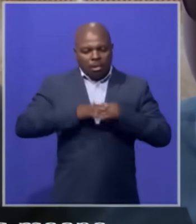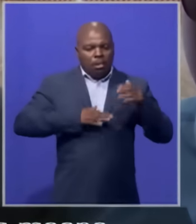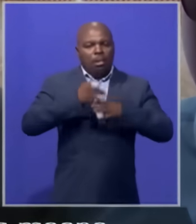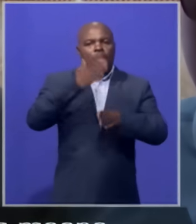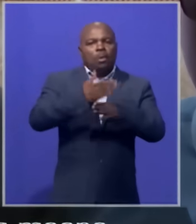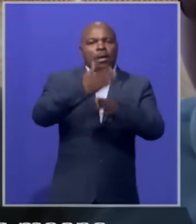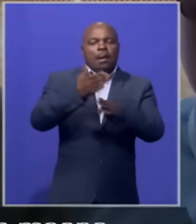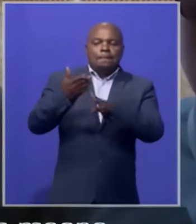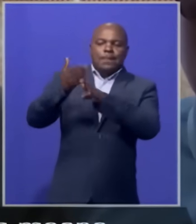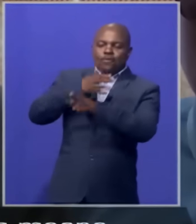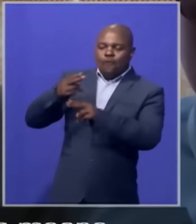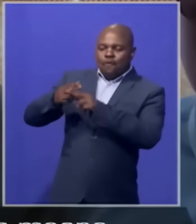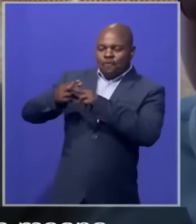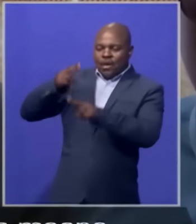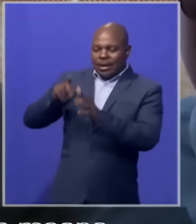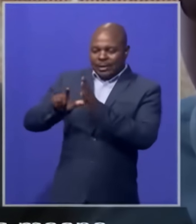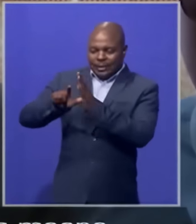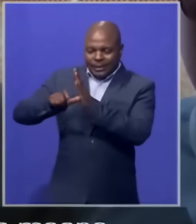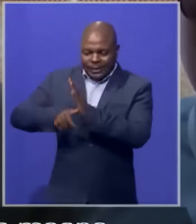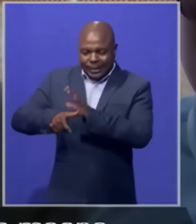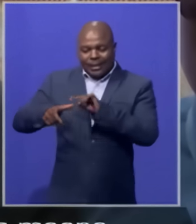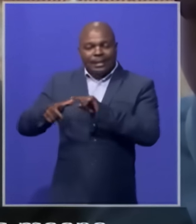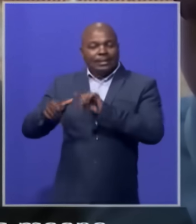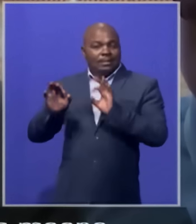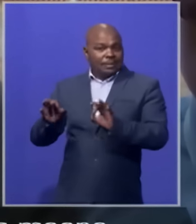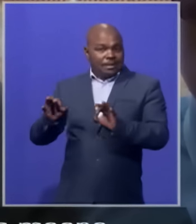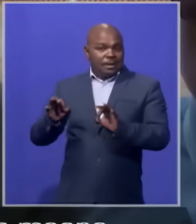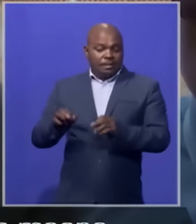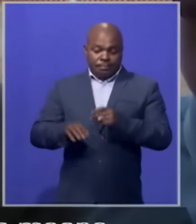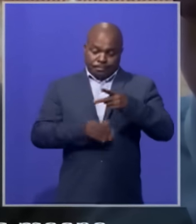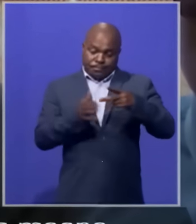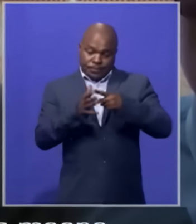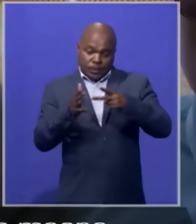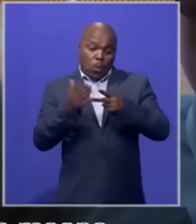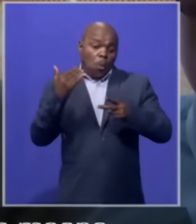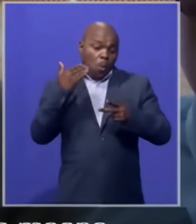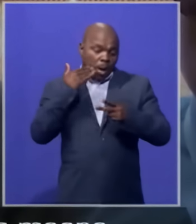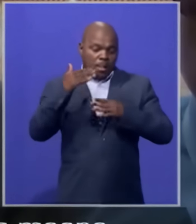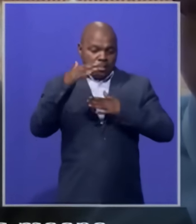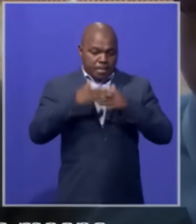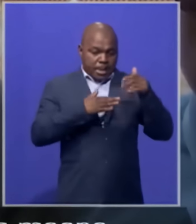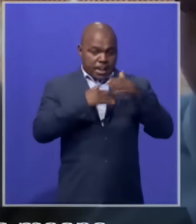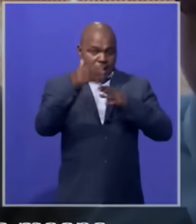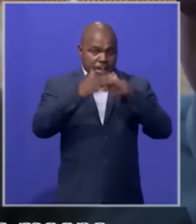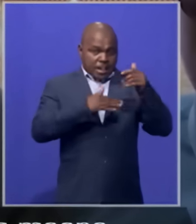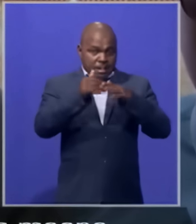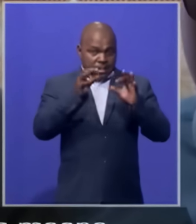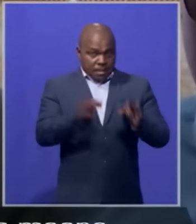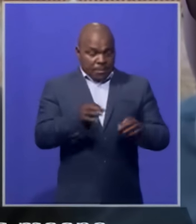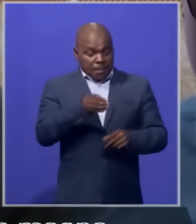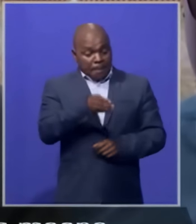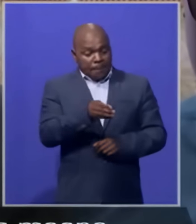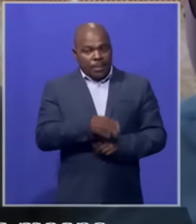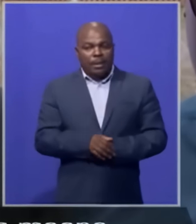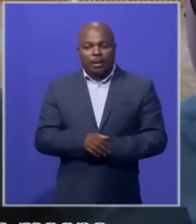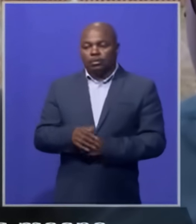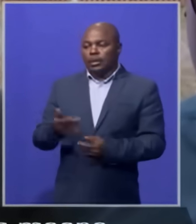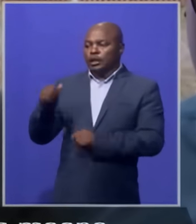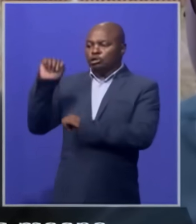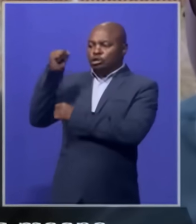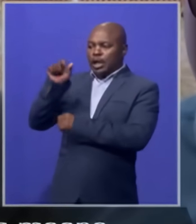without the final designs. Secondly, when the construction was being done, there was no presence of